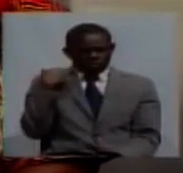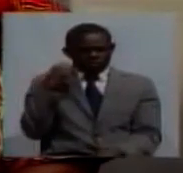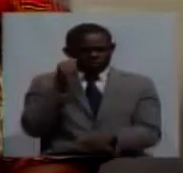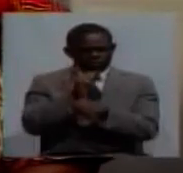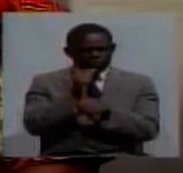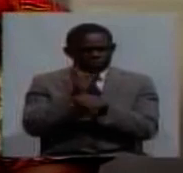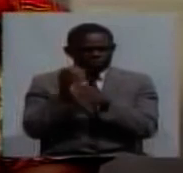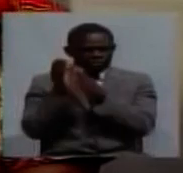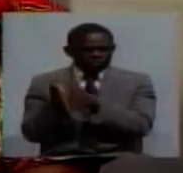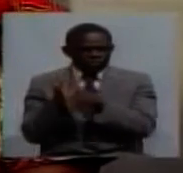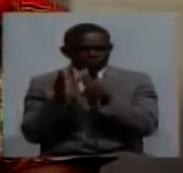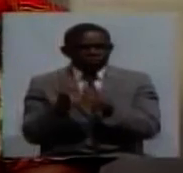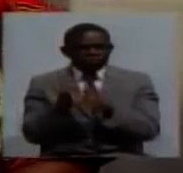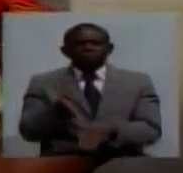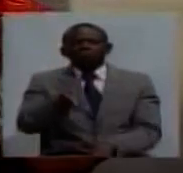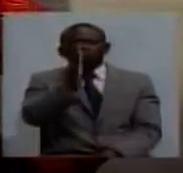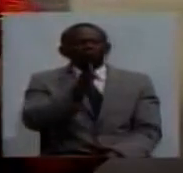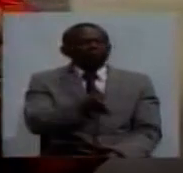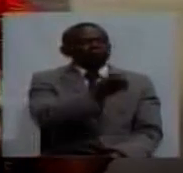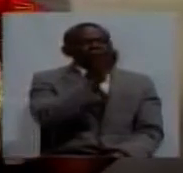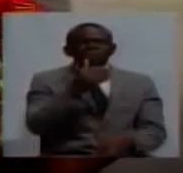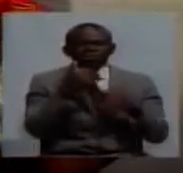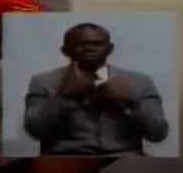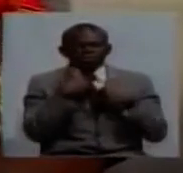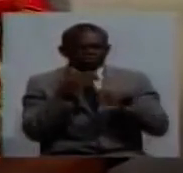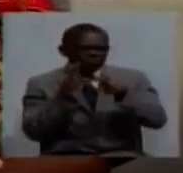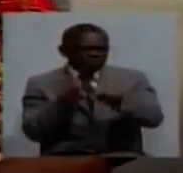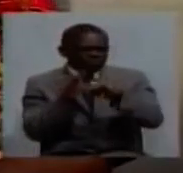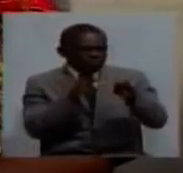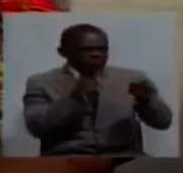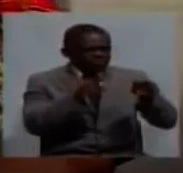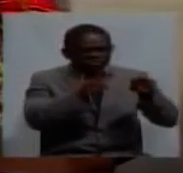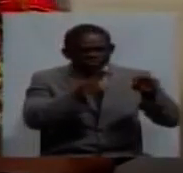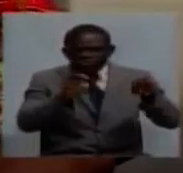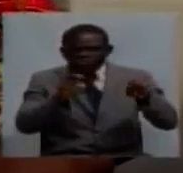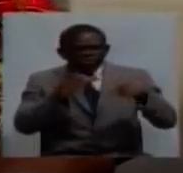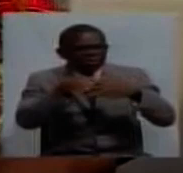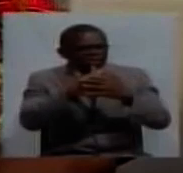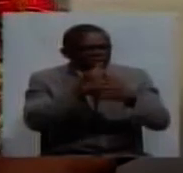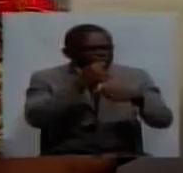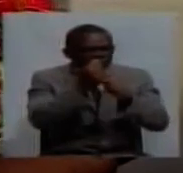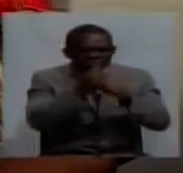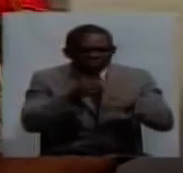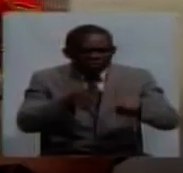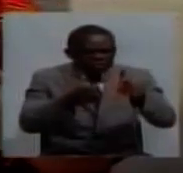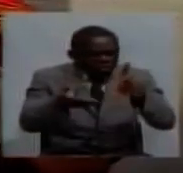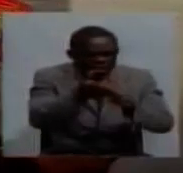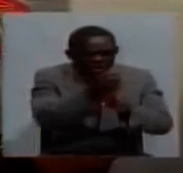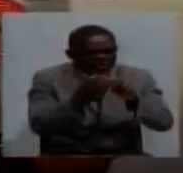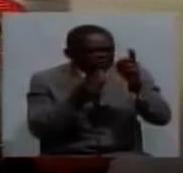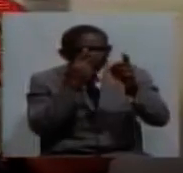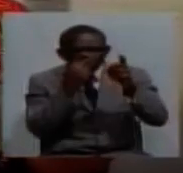and found exactly the things you're saying. And year in, year out, we write reports. Until I pushed my colleagues and said there must